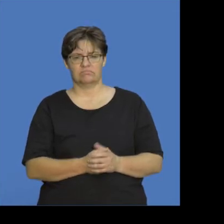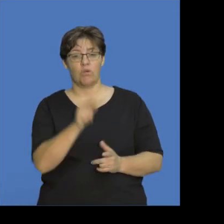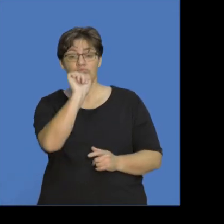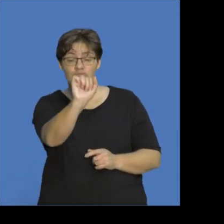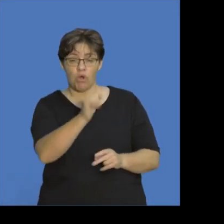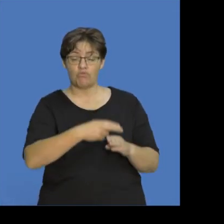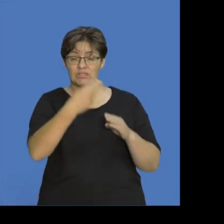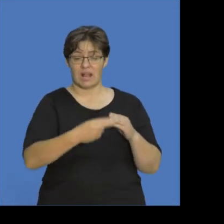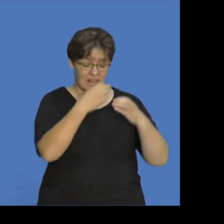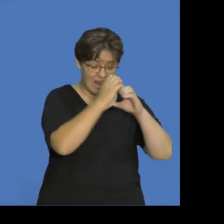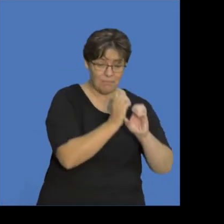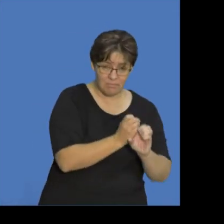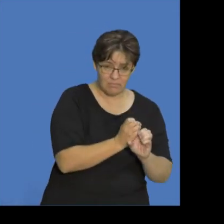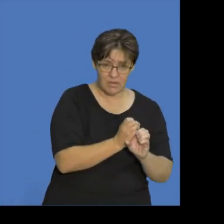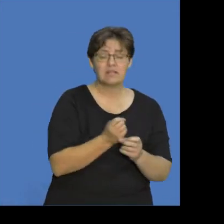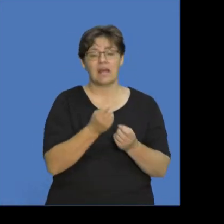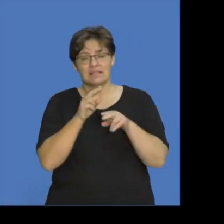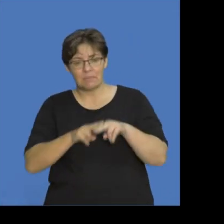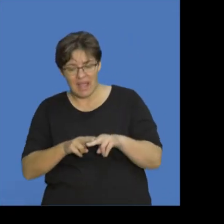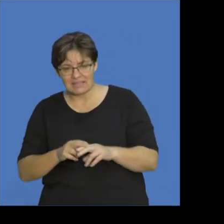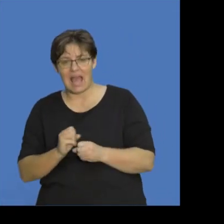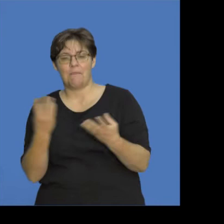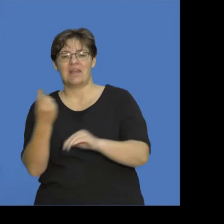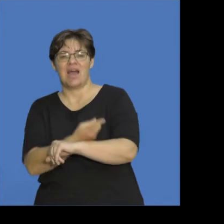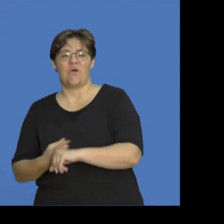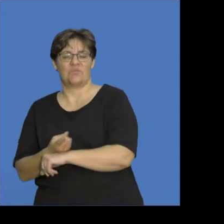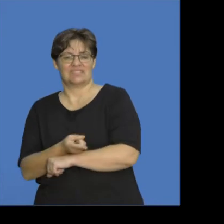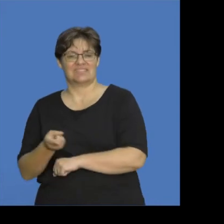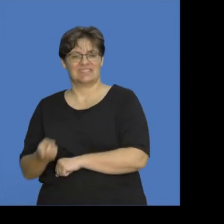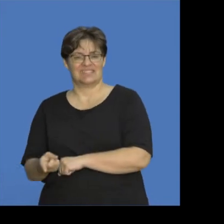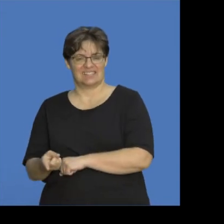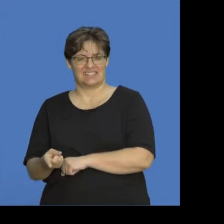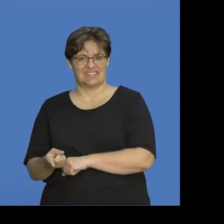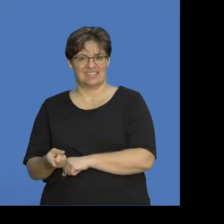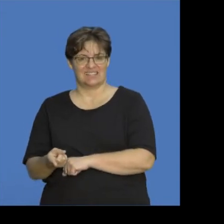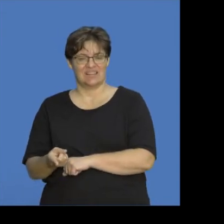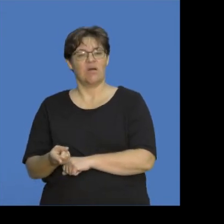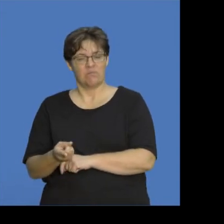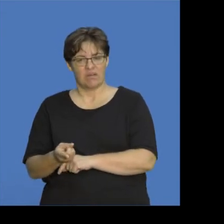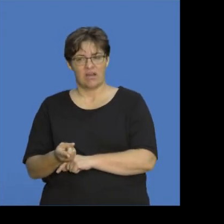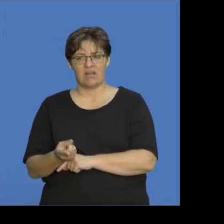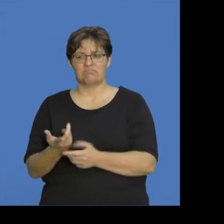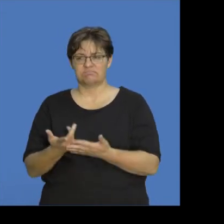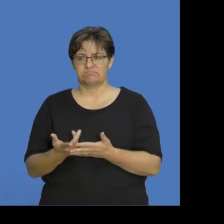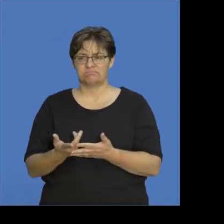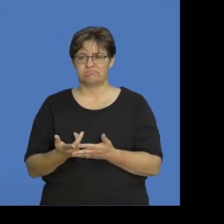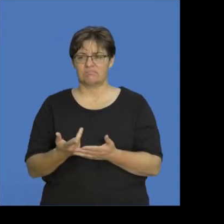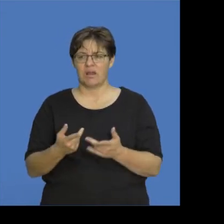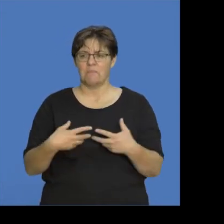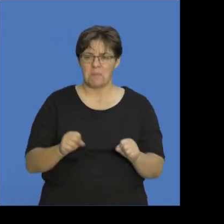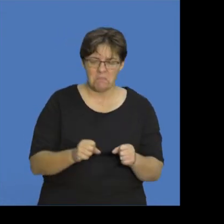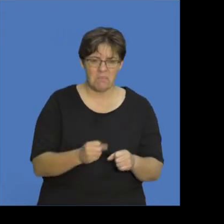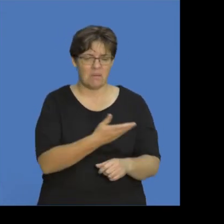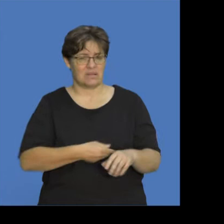results, your results are related to numbers of hours students spend undertaking part-time. I